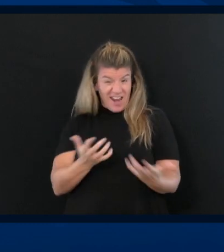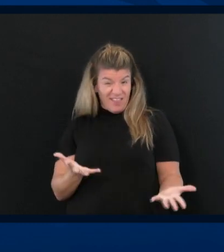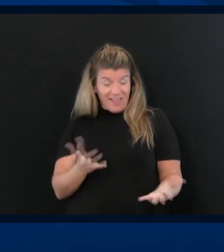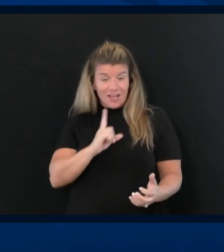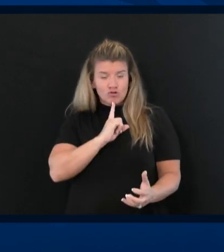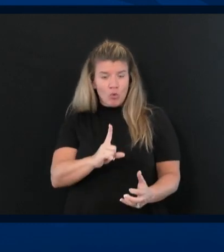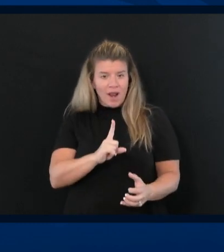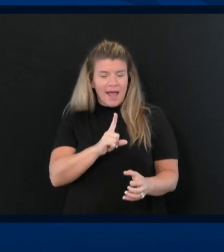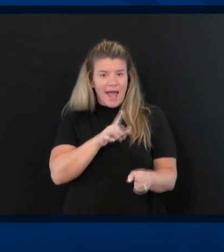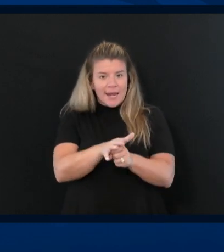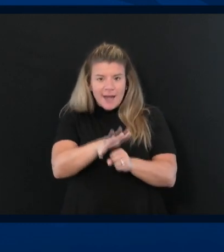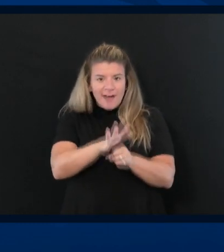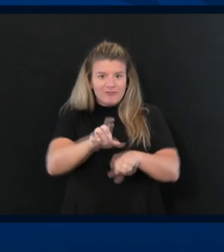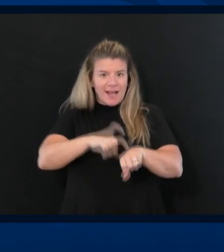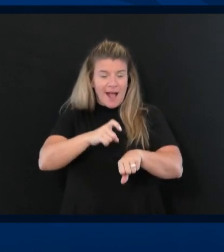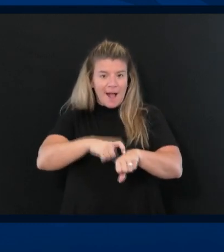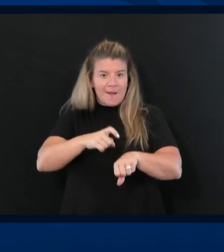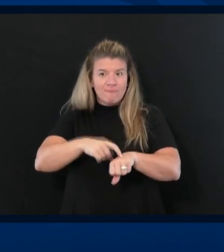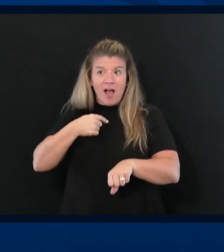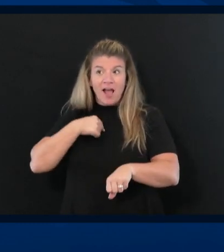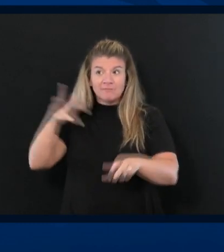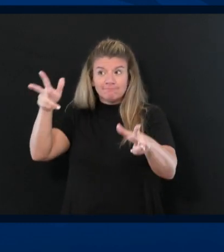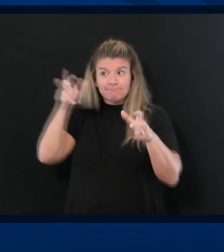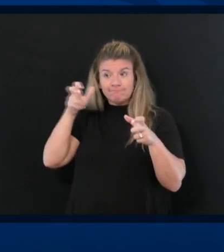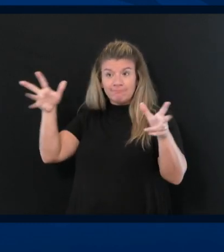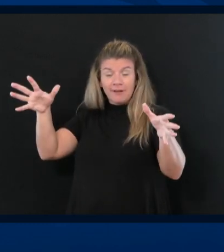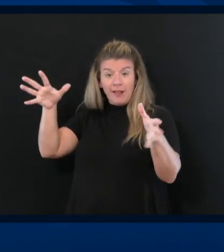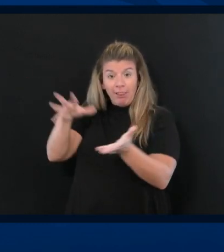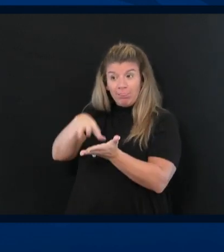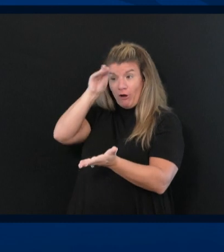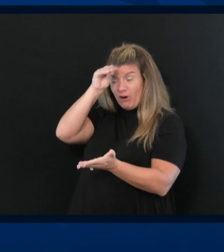lessons from what we've learned to try to make it a better experience here?